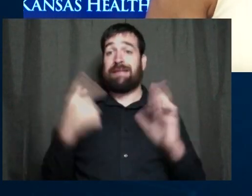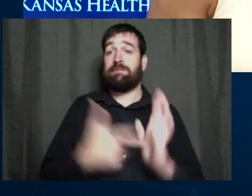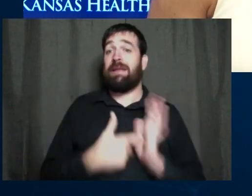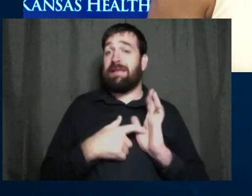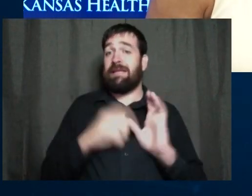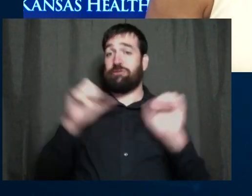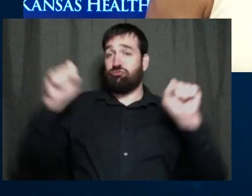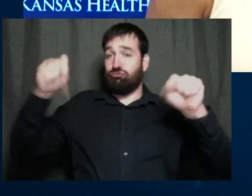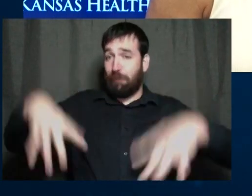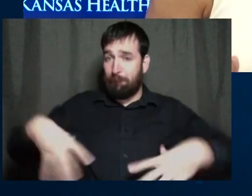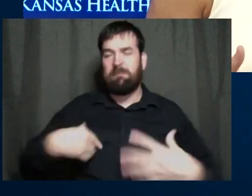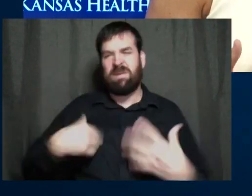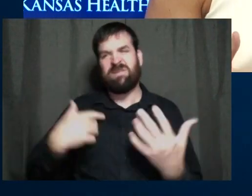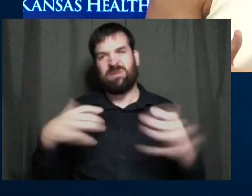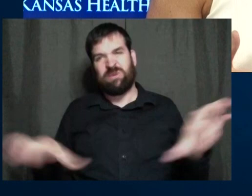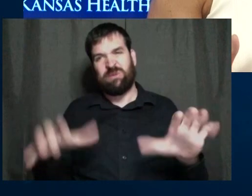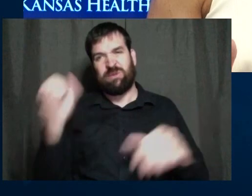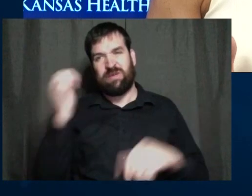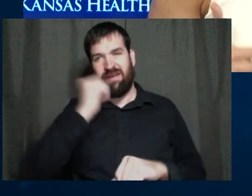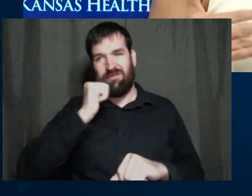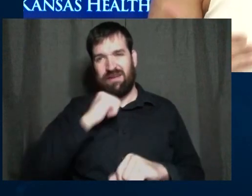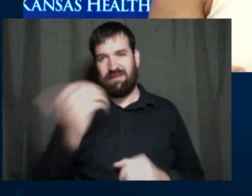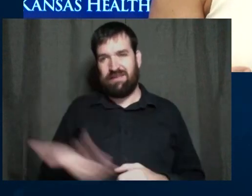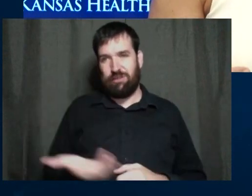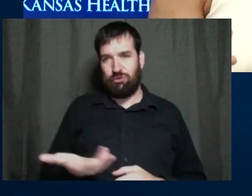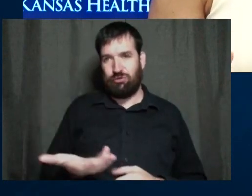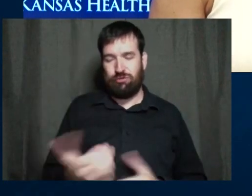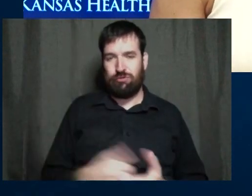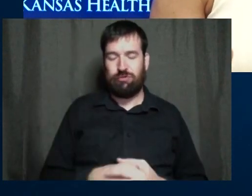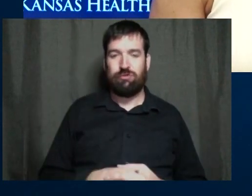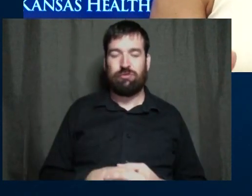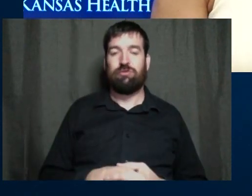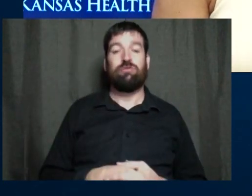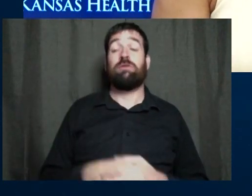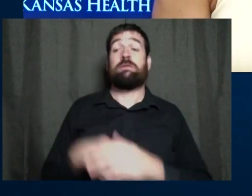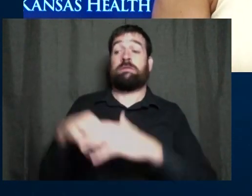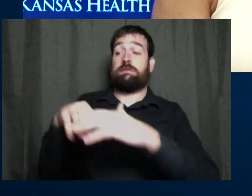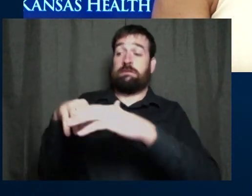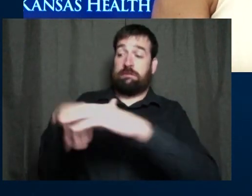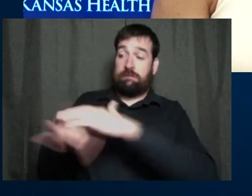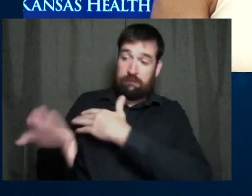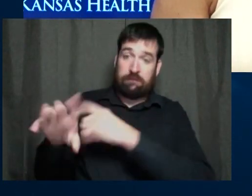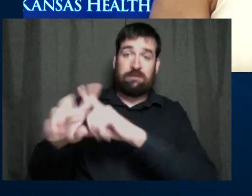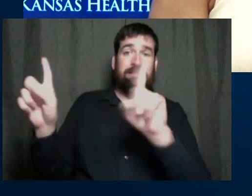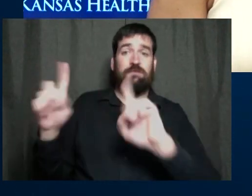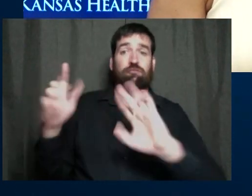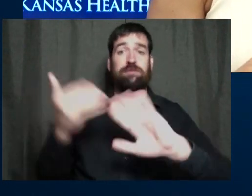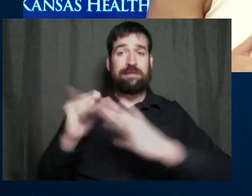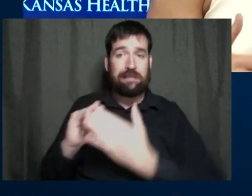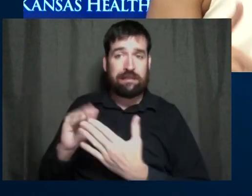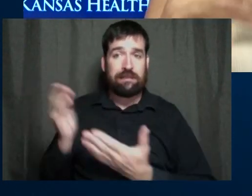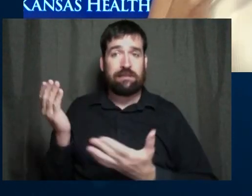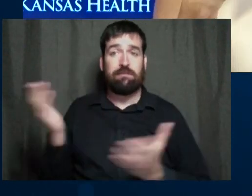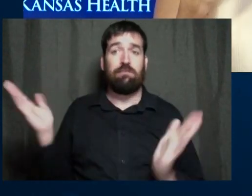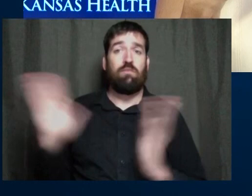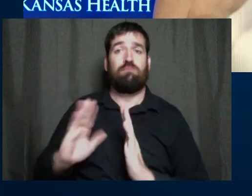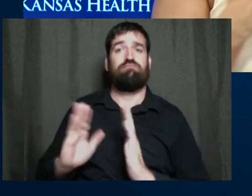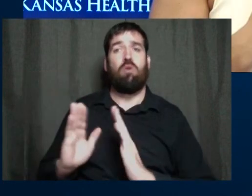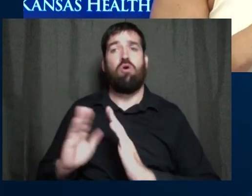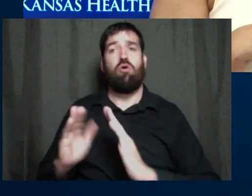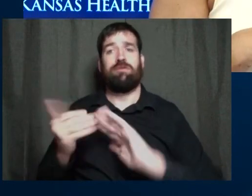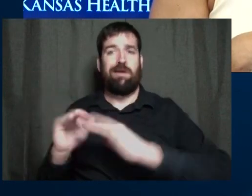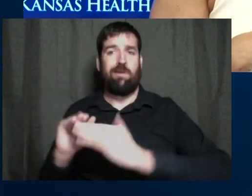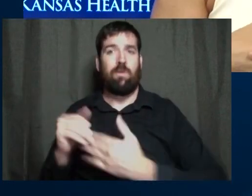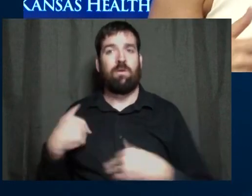do that every day here at the health system. So popping into another city, a smaller town perhaps, I had my